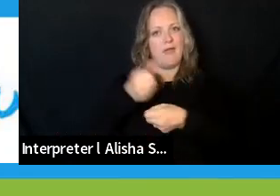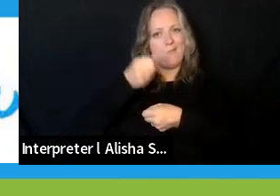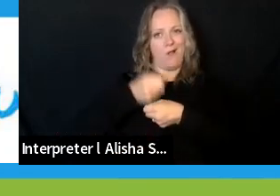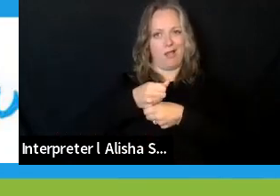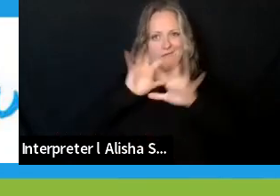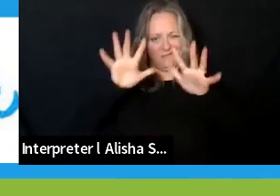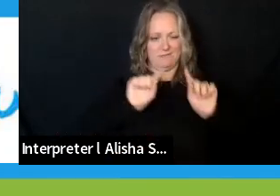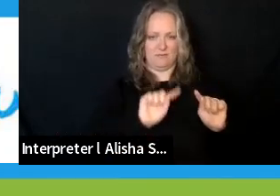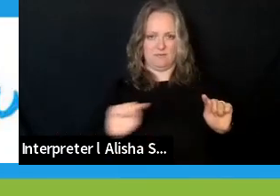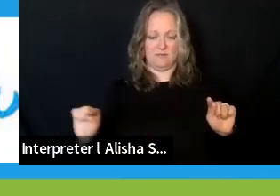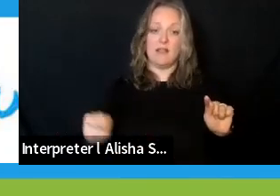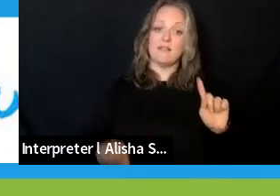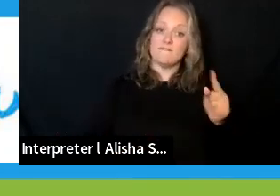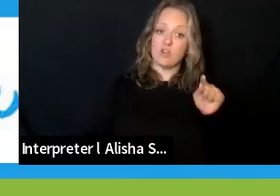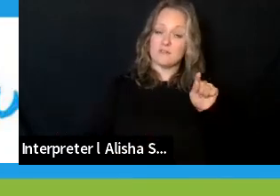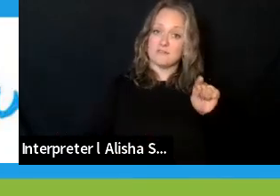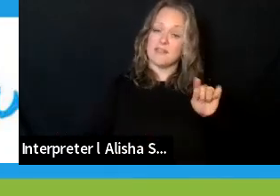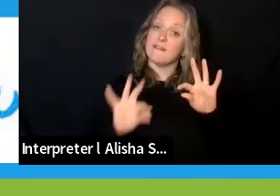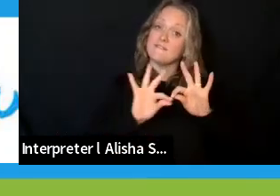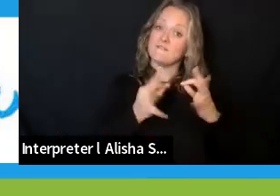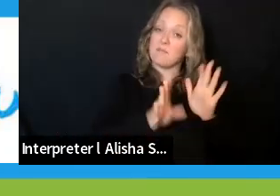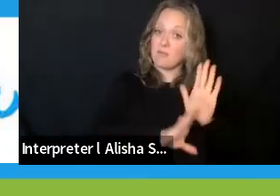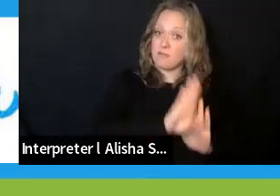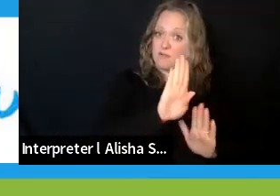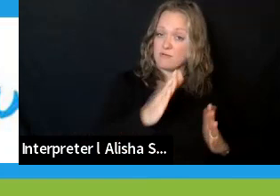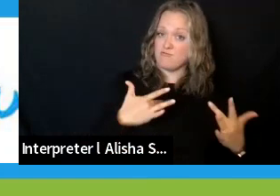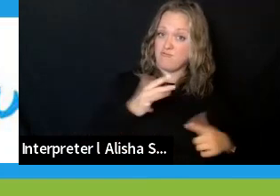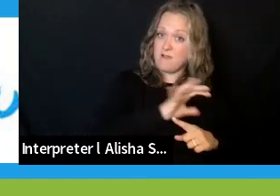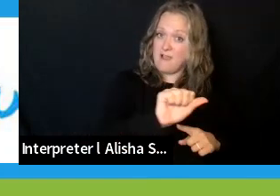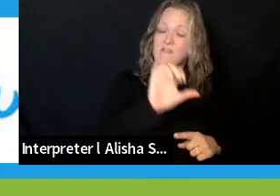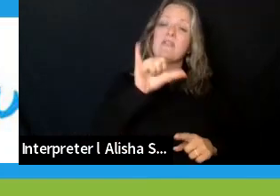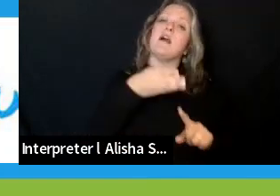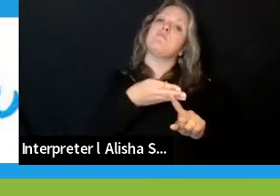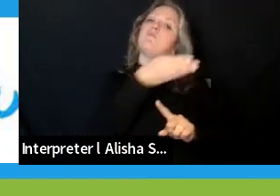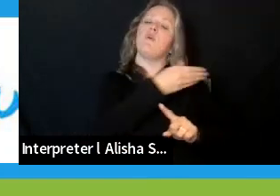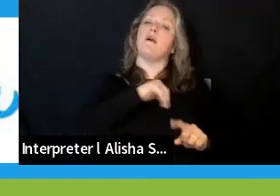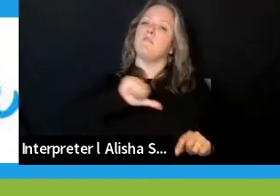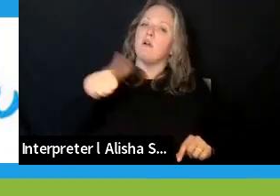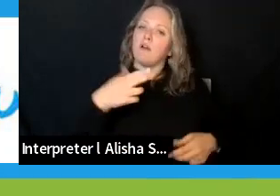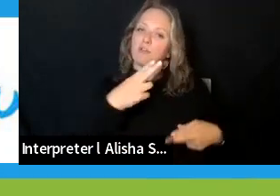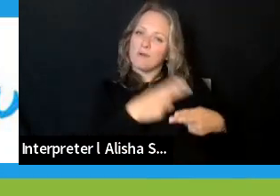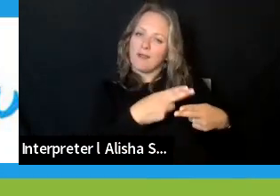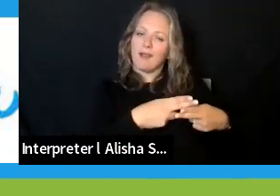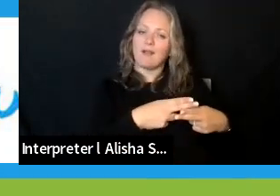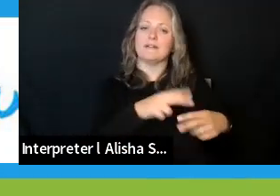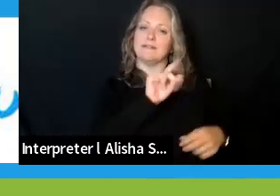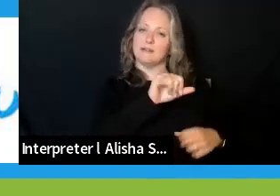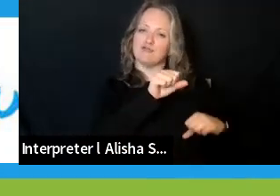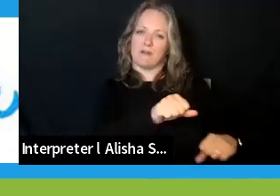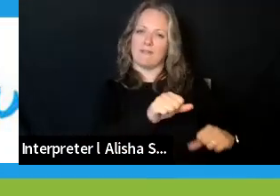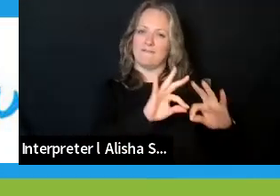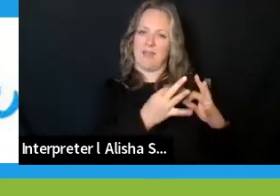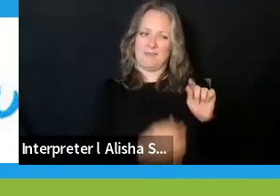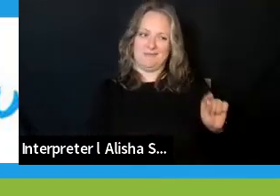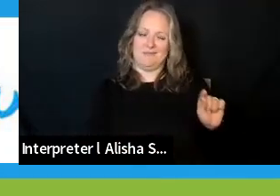umbrella. The first is Family Thrive, which formerly was known as Kentucky Strengthening Families.